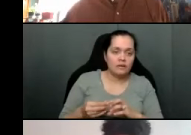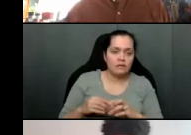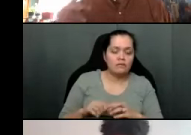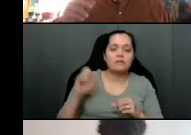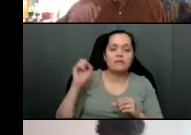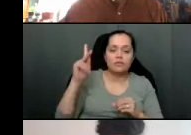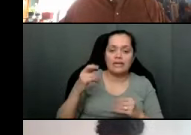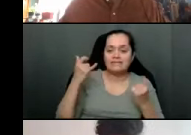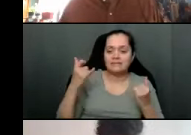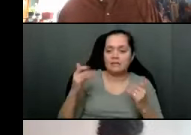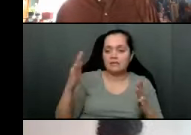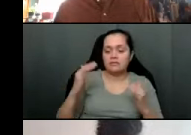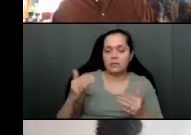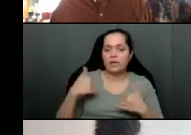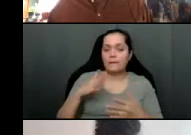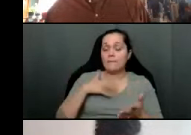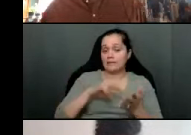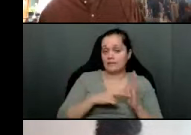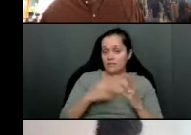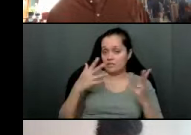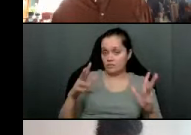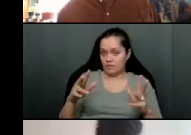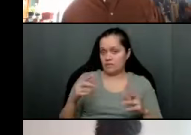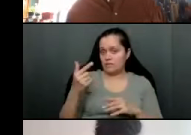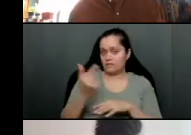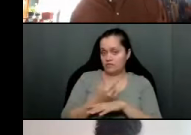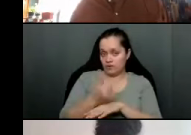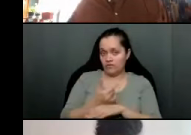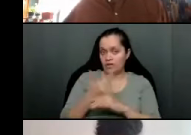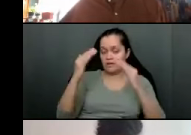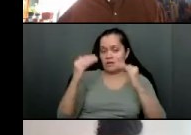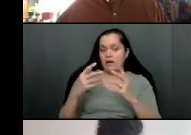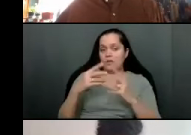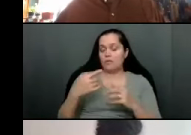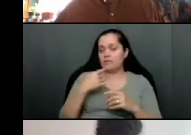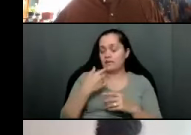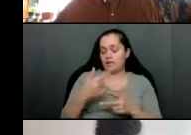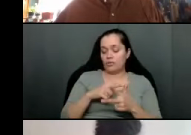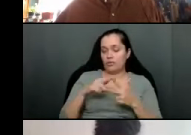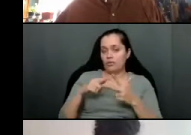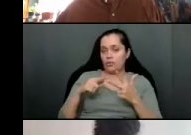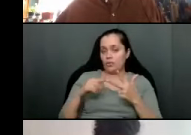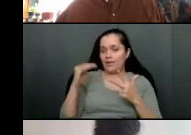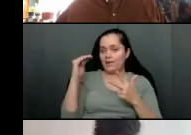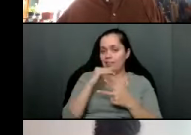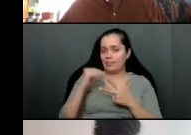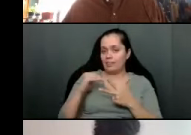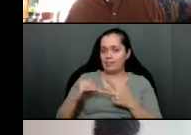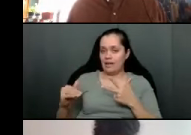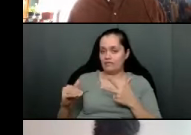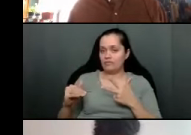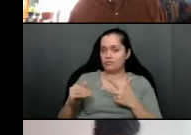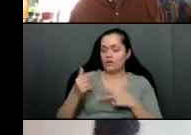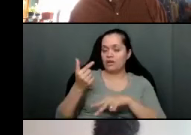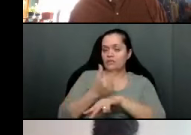Okay, so we had my definitions of geography. Now I'd like to tell you three levels of